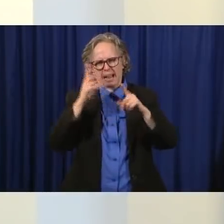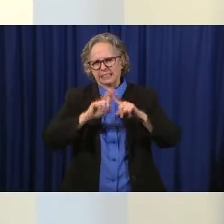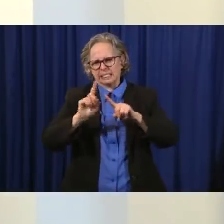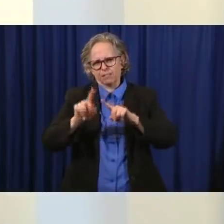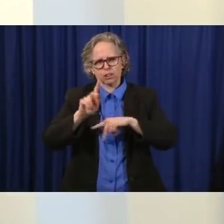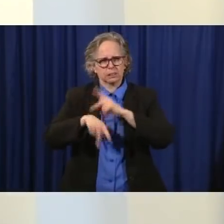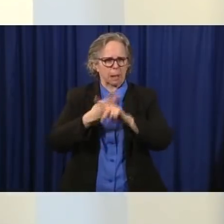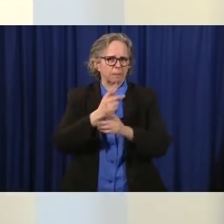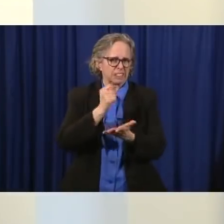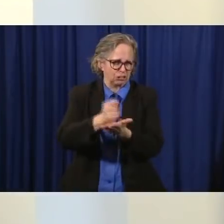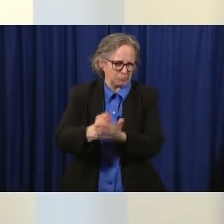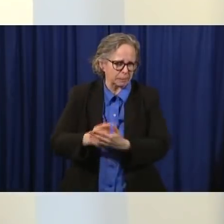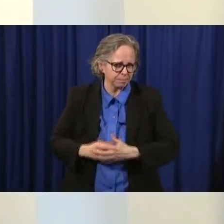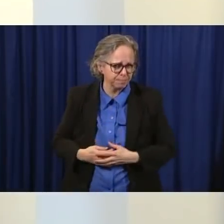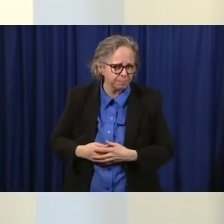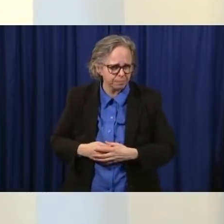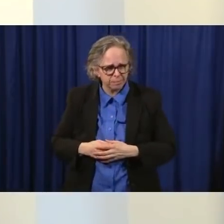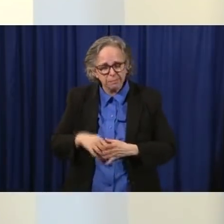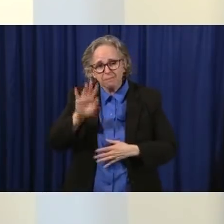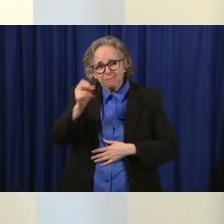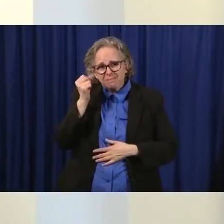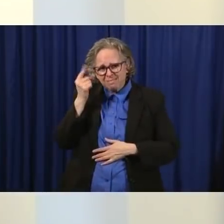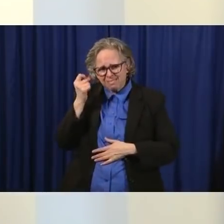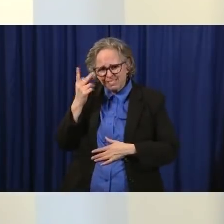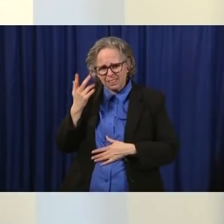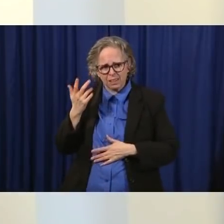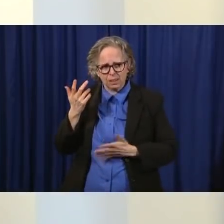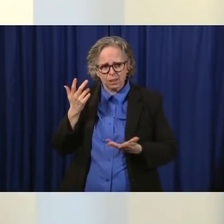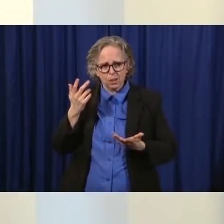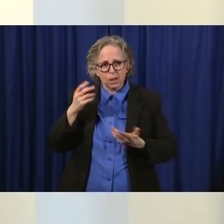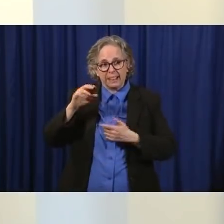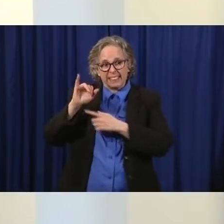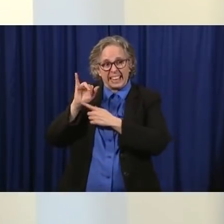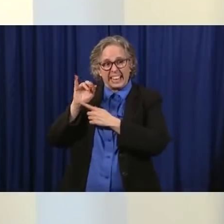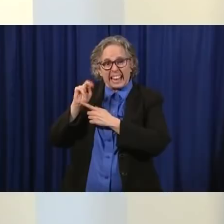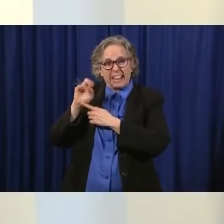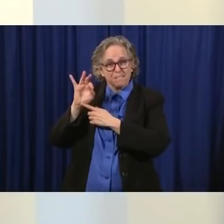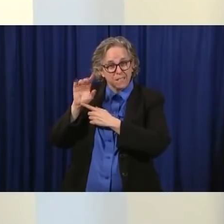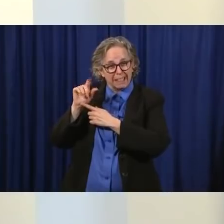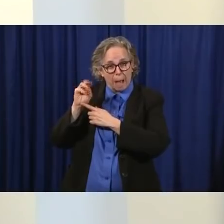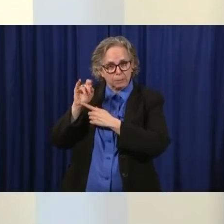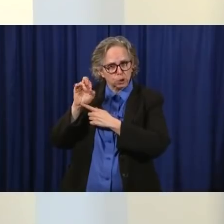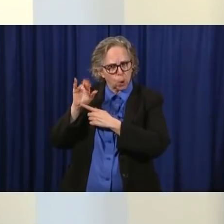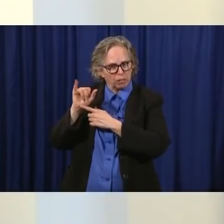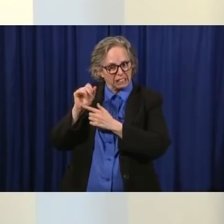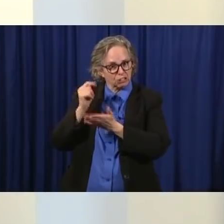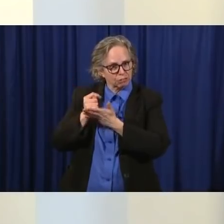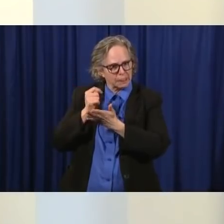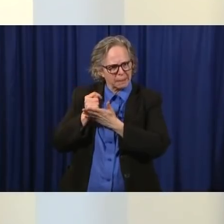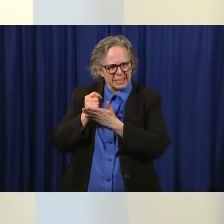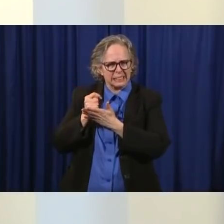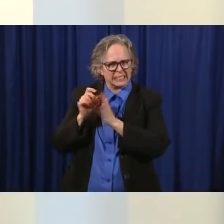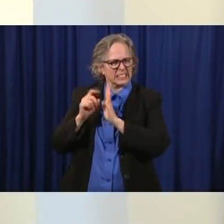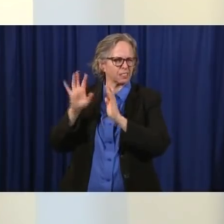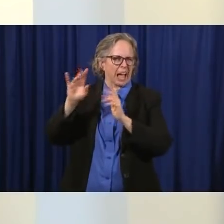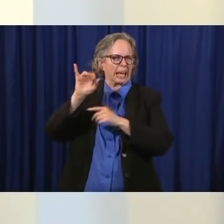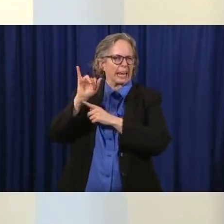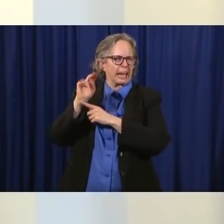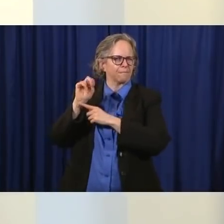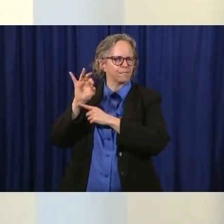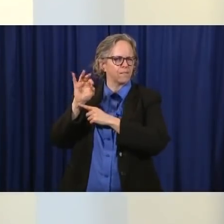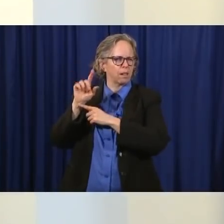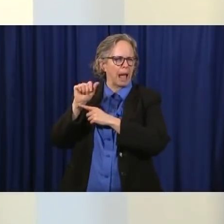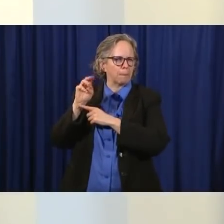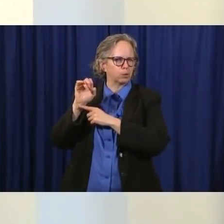of over-inflammatory response. We've seen that used successfully around the world. So there are,